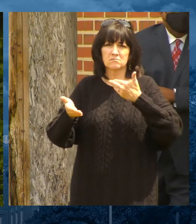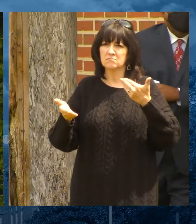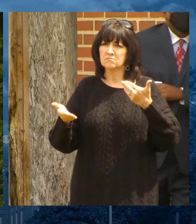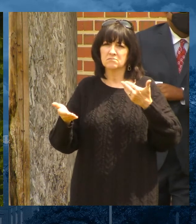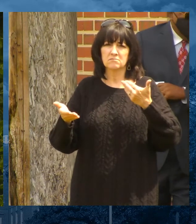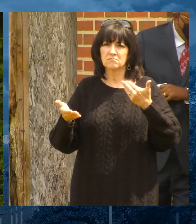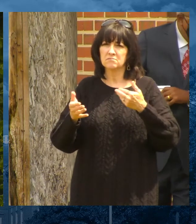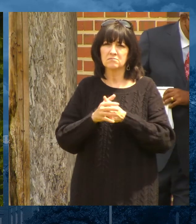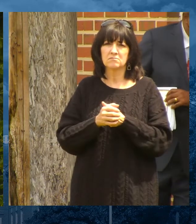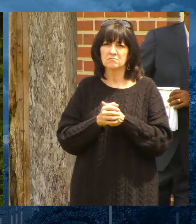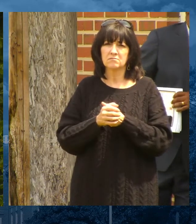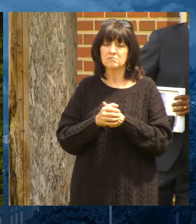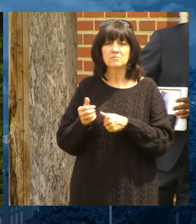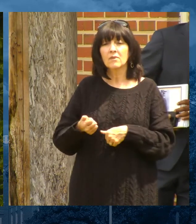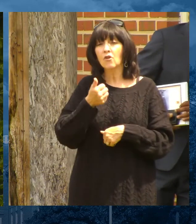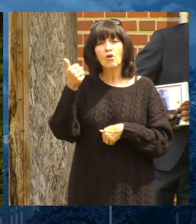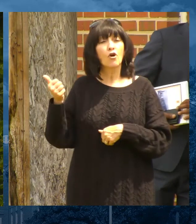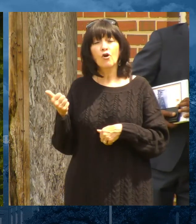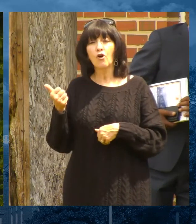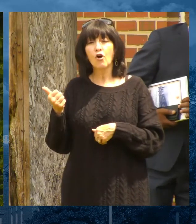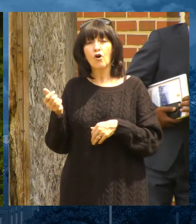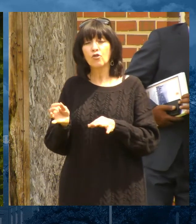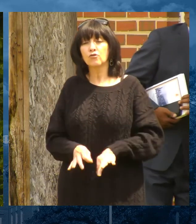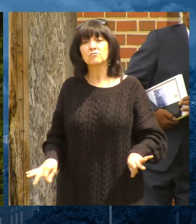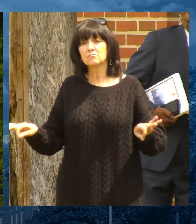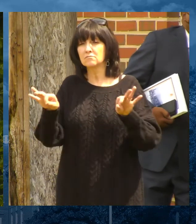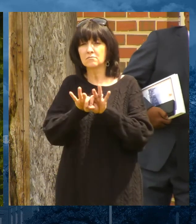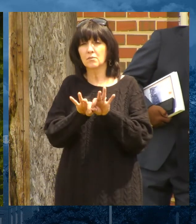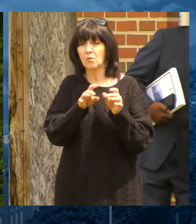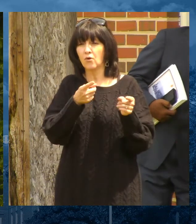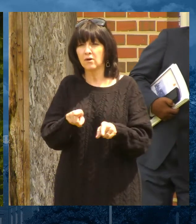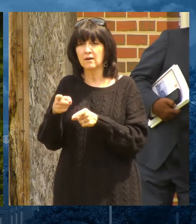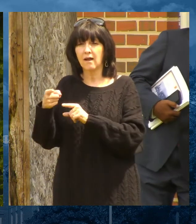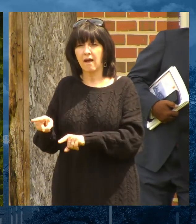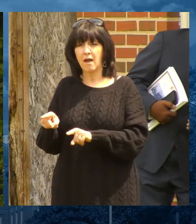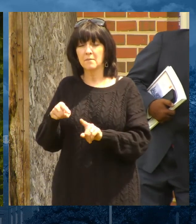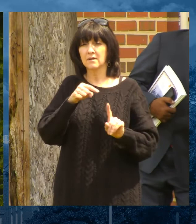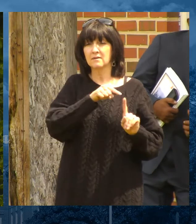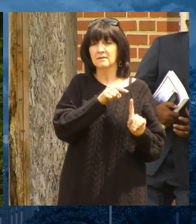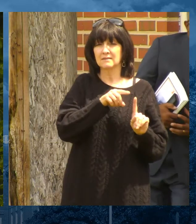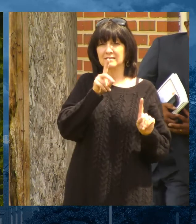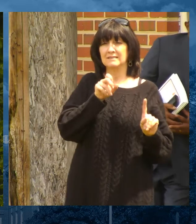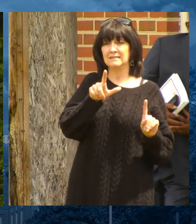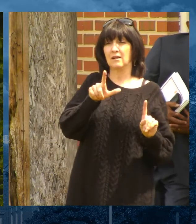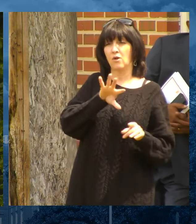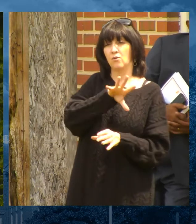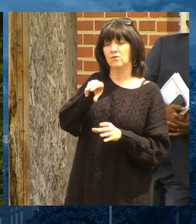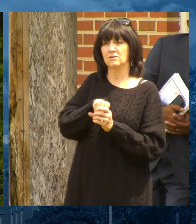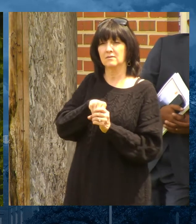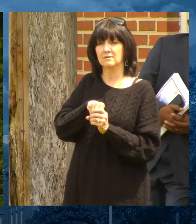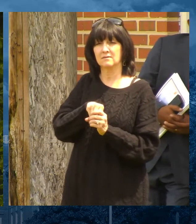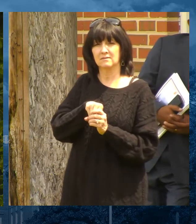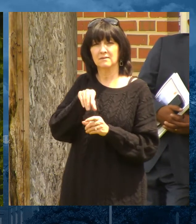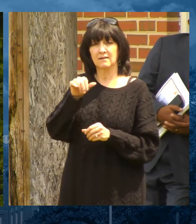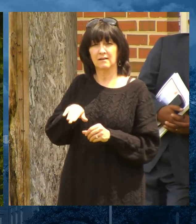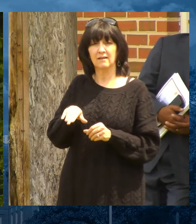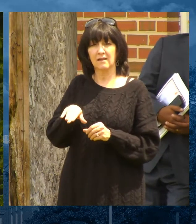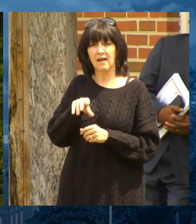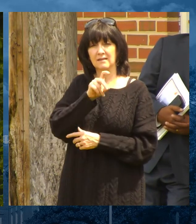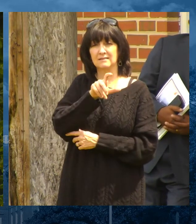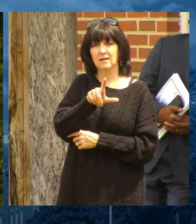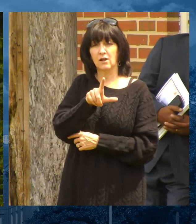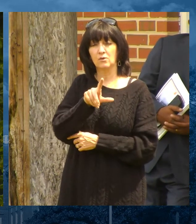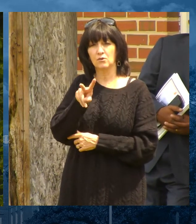What was the other remarkable thing about the Delaware's role in Brown versus Board of Education? It was this.